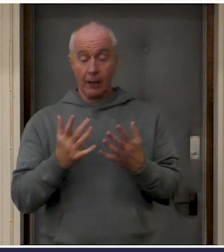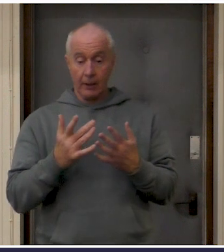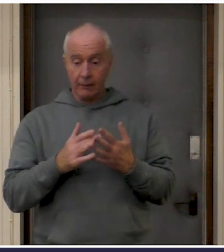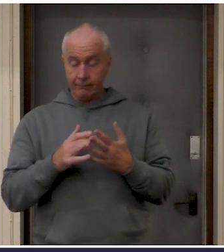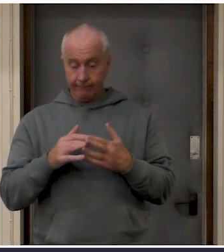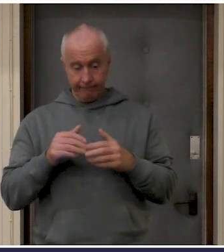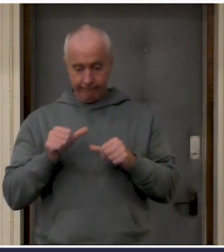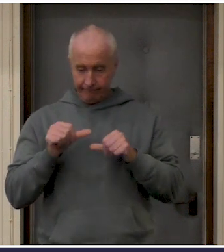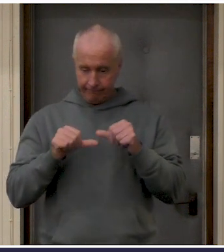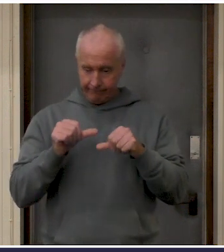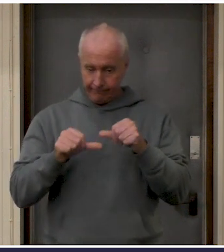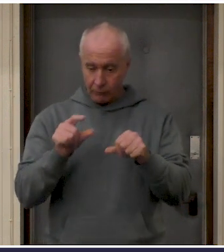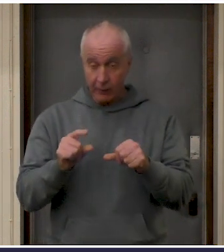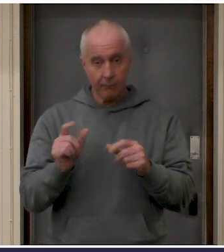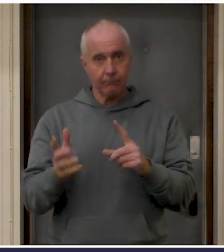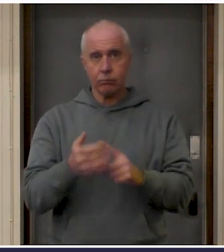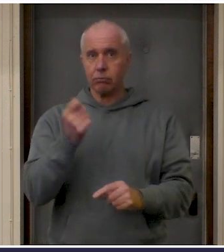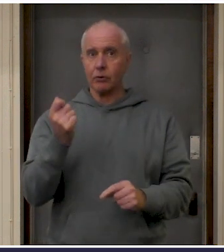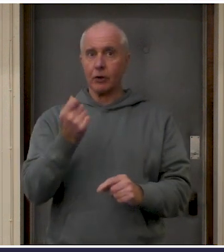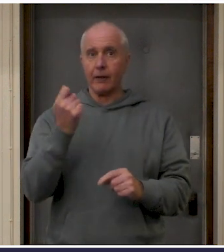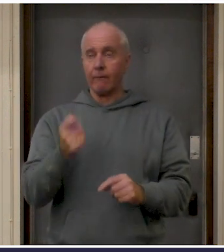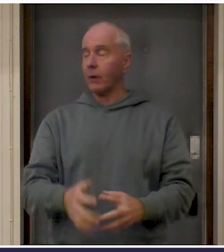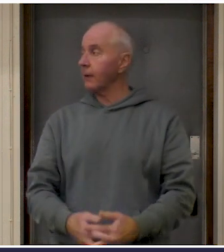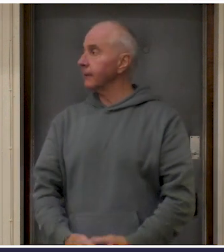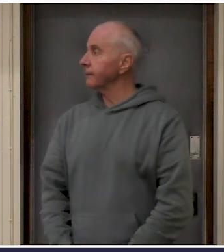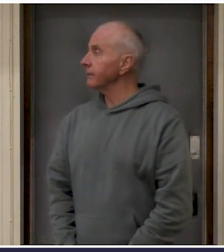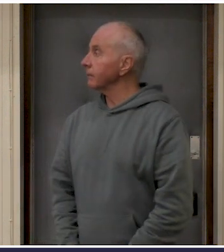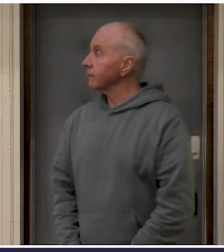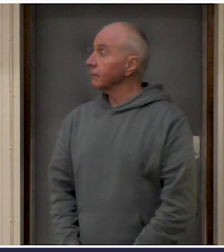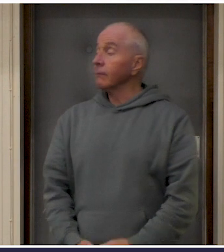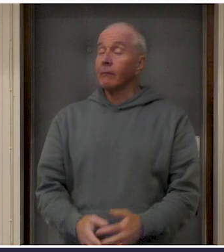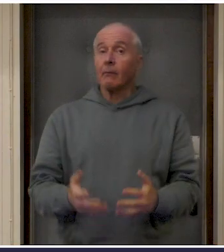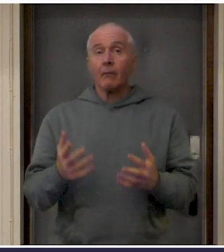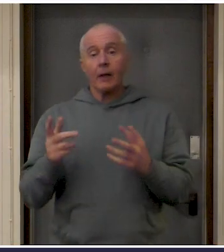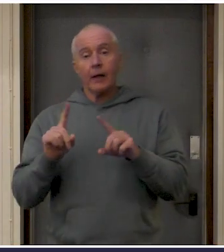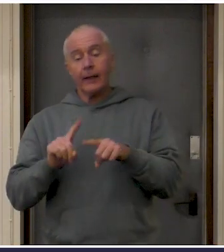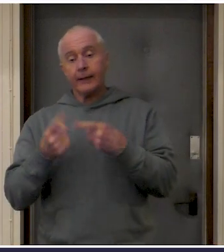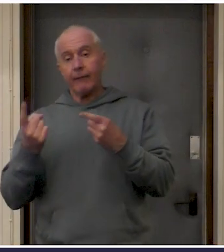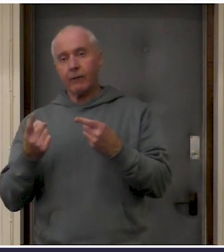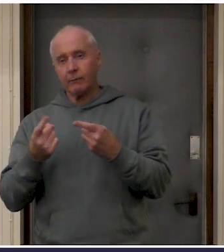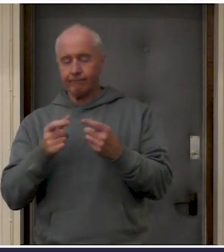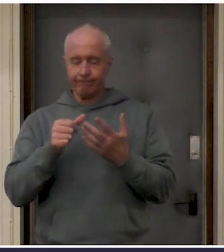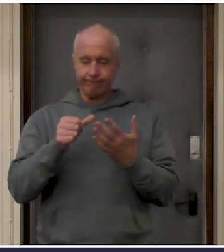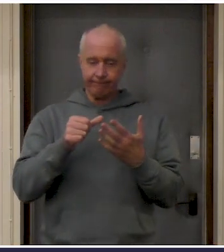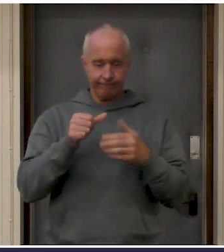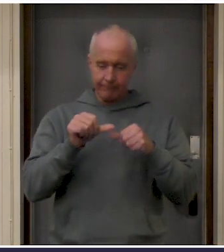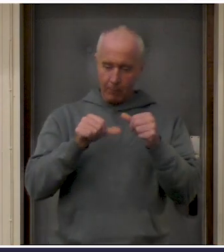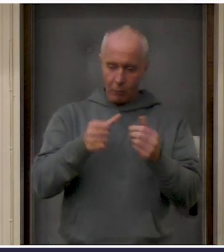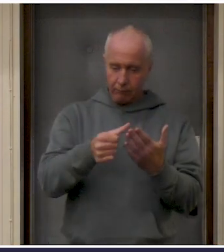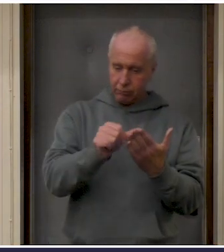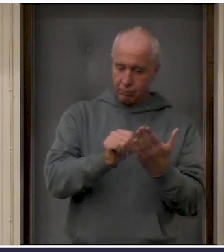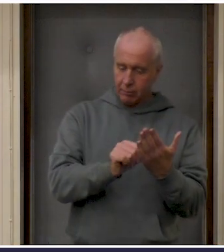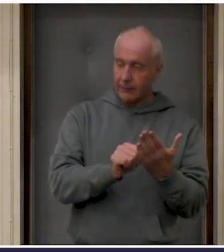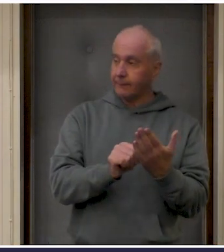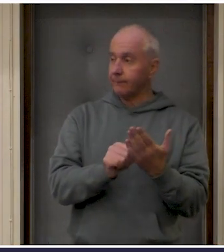led were so successful. Some of the other programs, and at